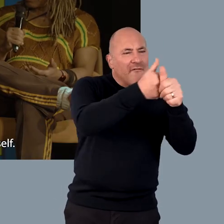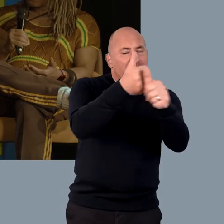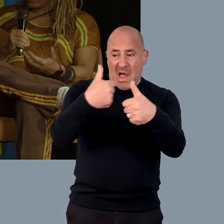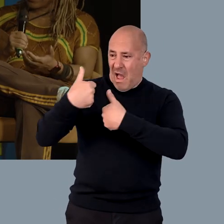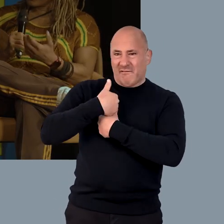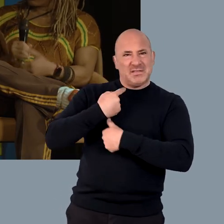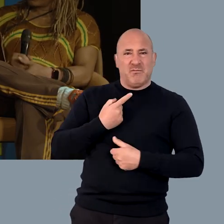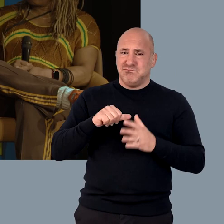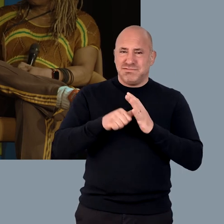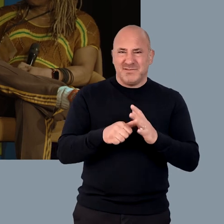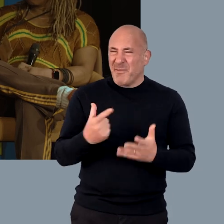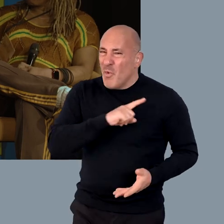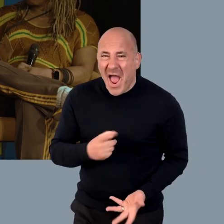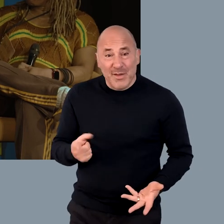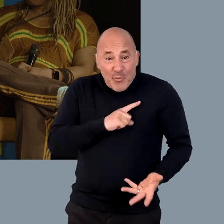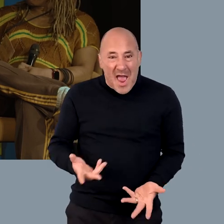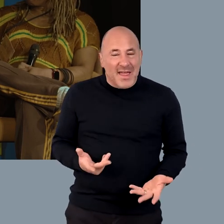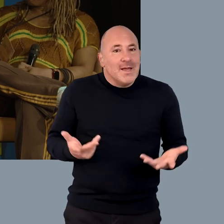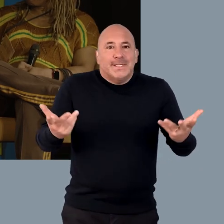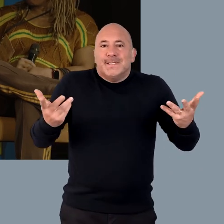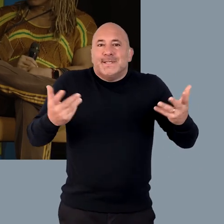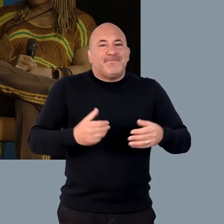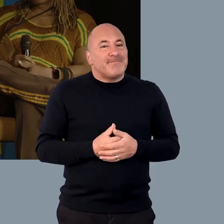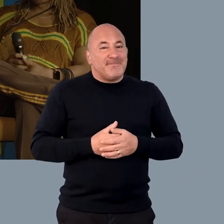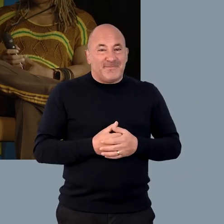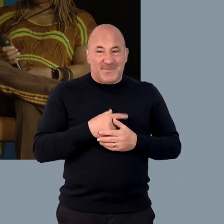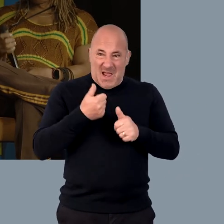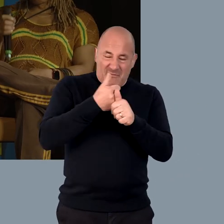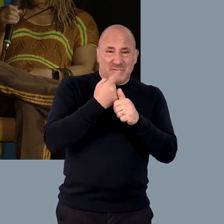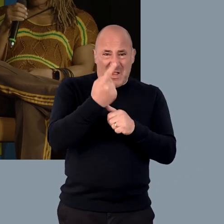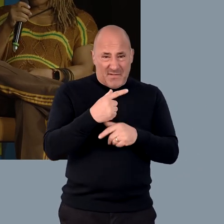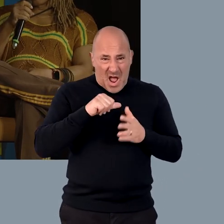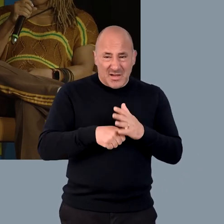for yourself Those are the hard. I don't know what do you find hard to advocate for yourself?